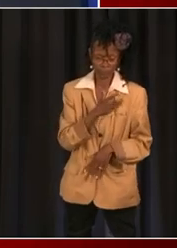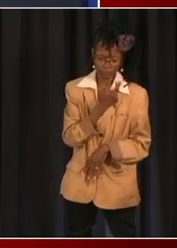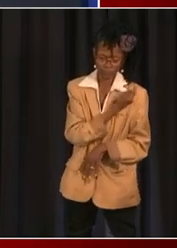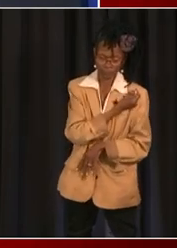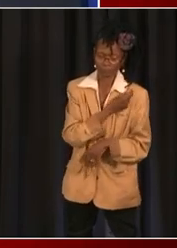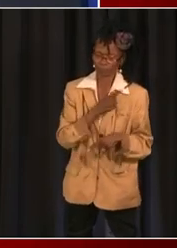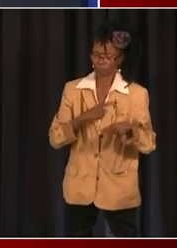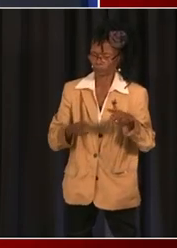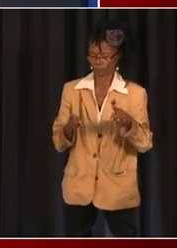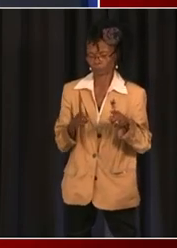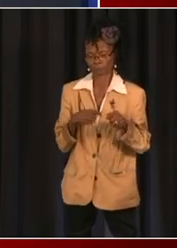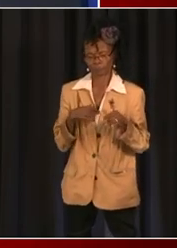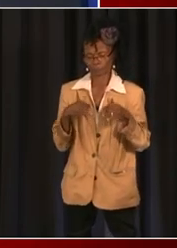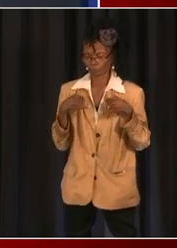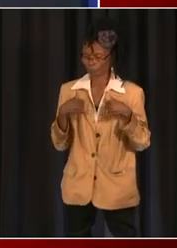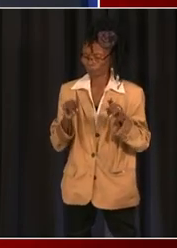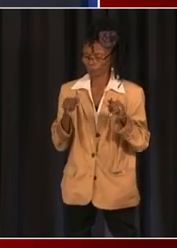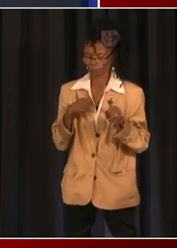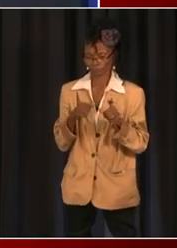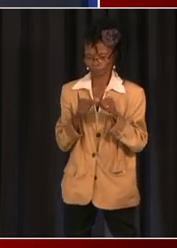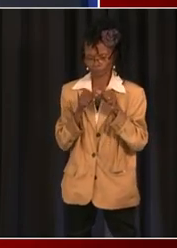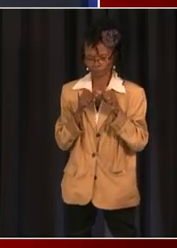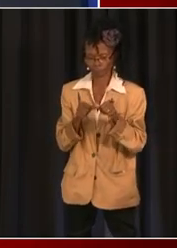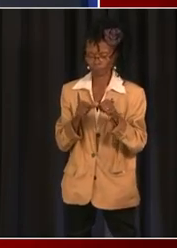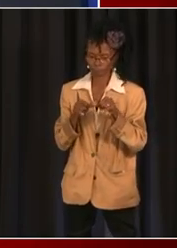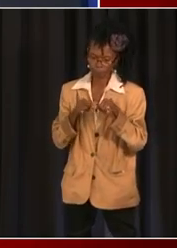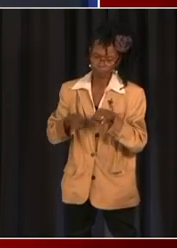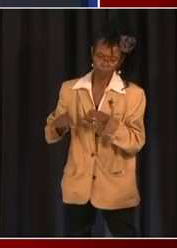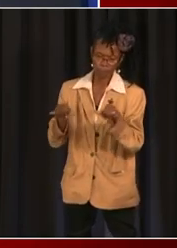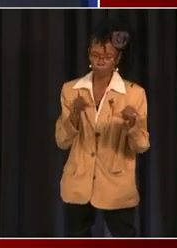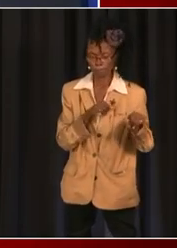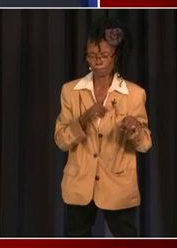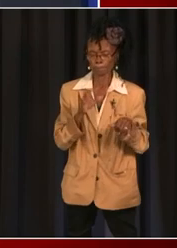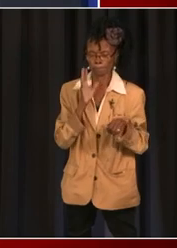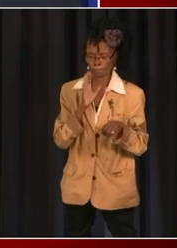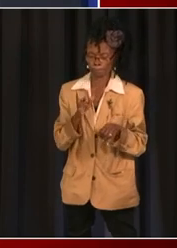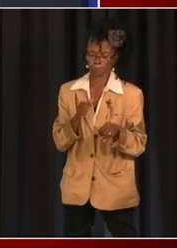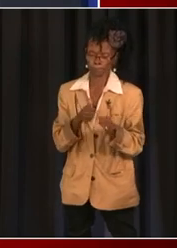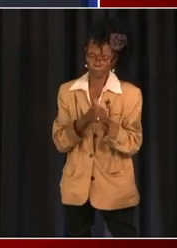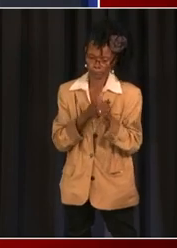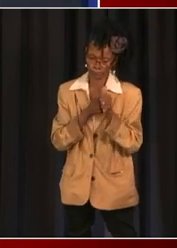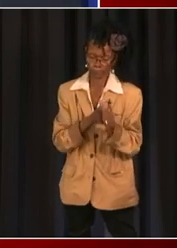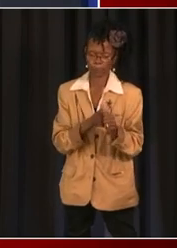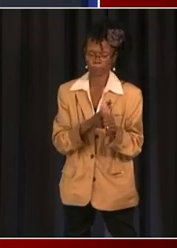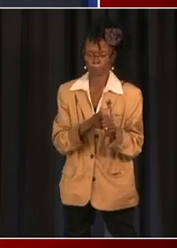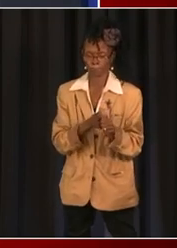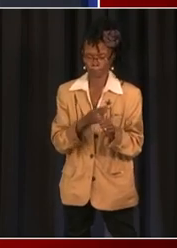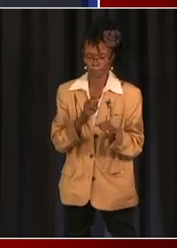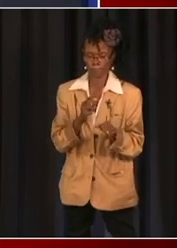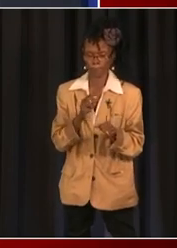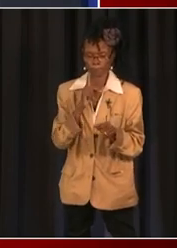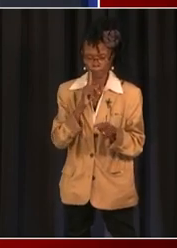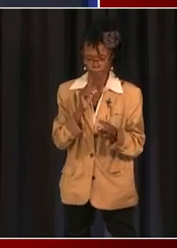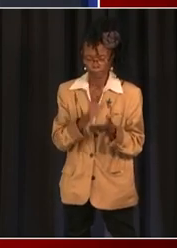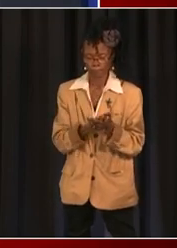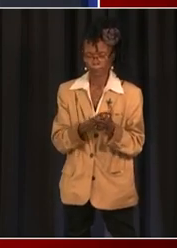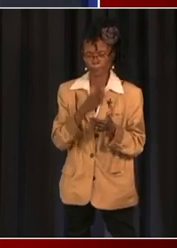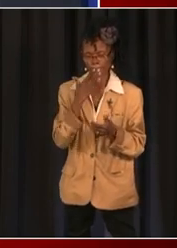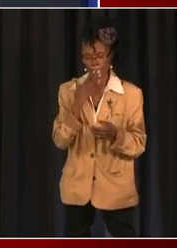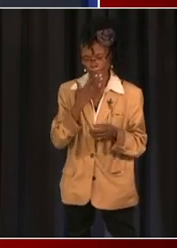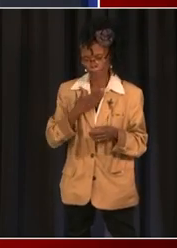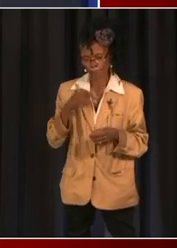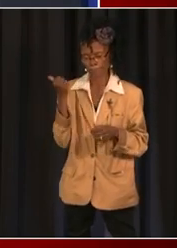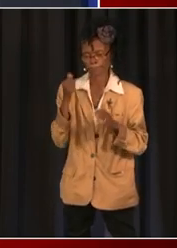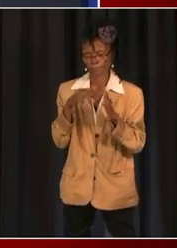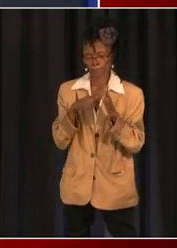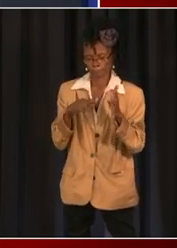school, it's typically going to be students in the space that are going to be close to each other. So we believe that the best place to